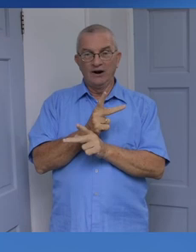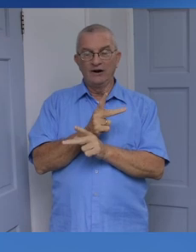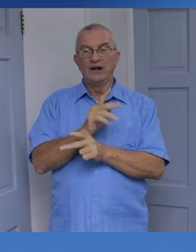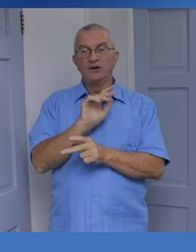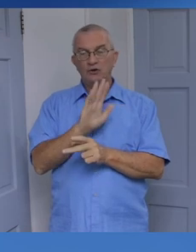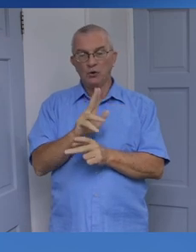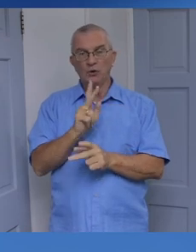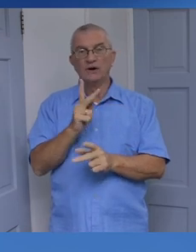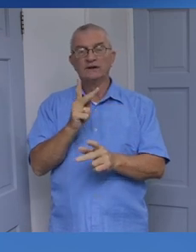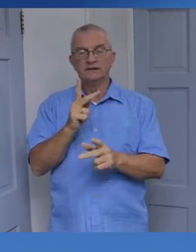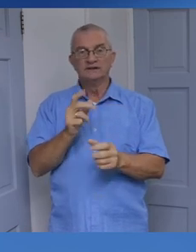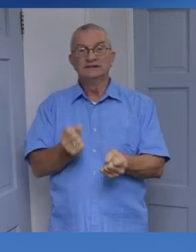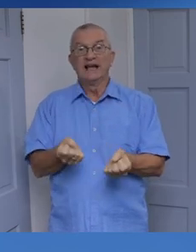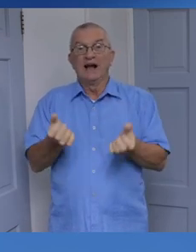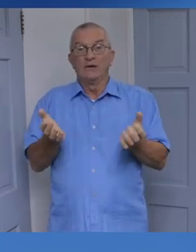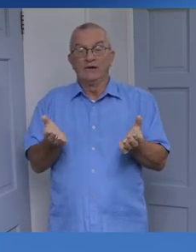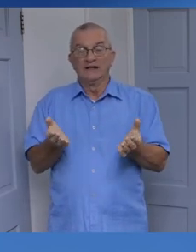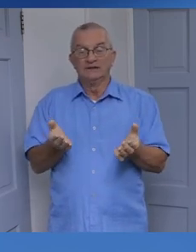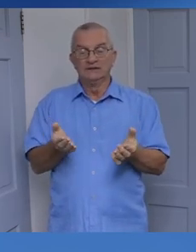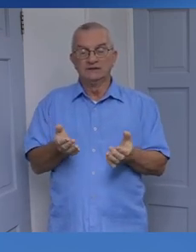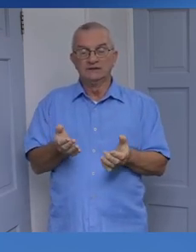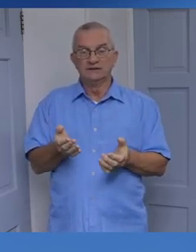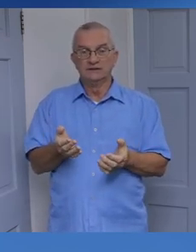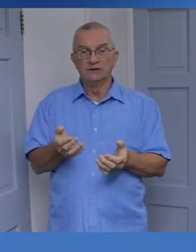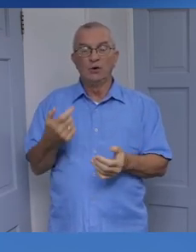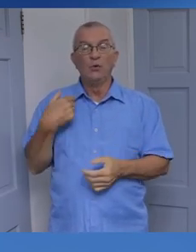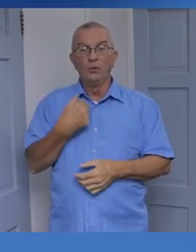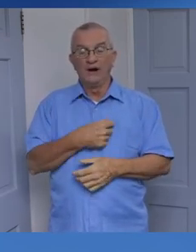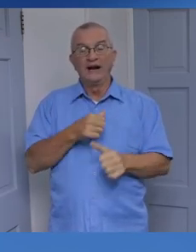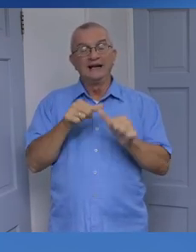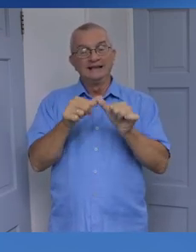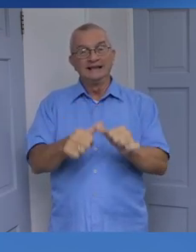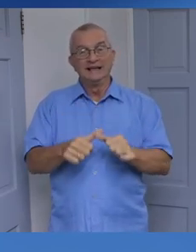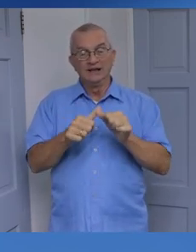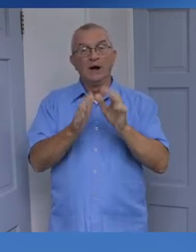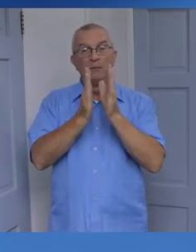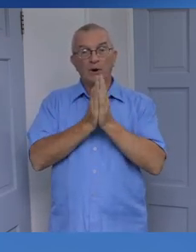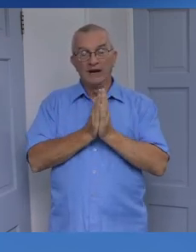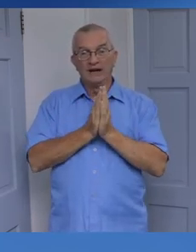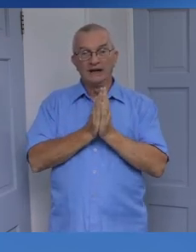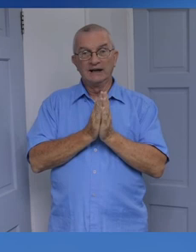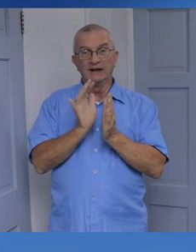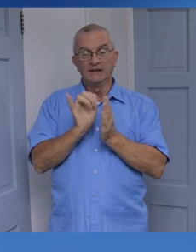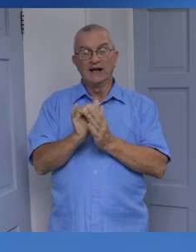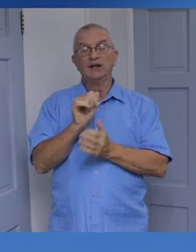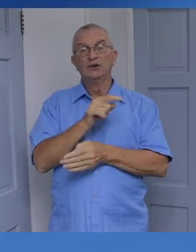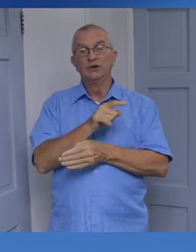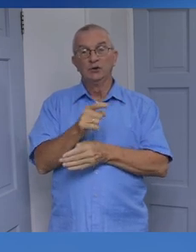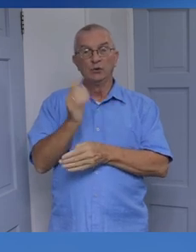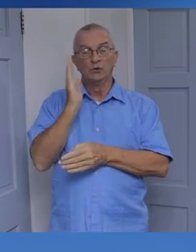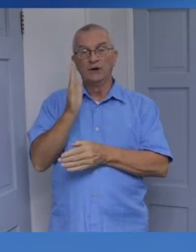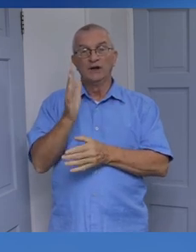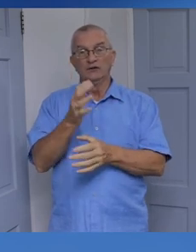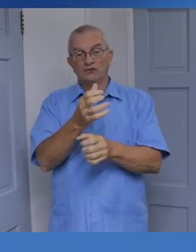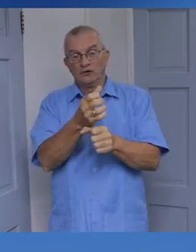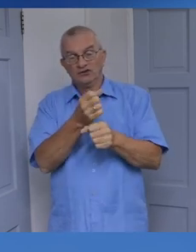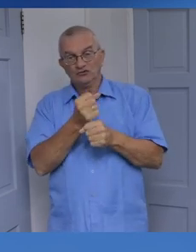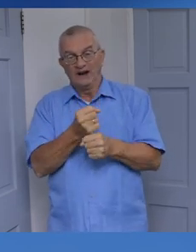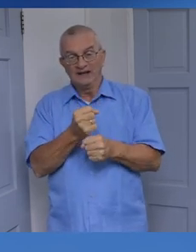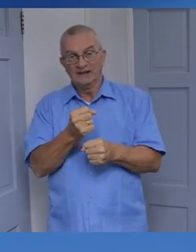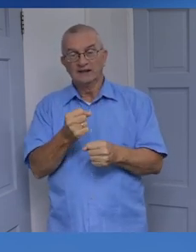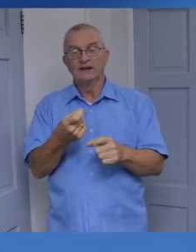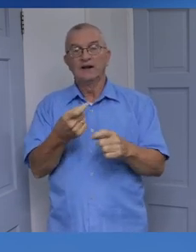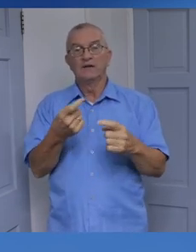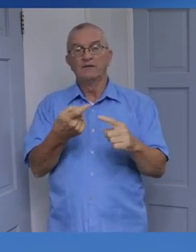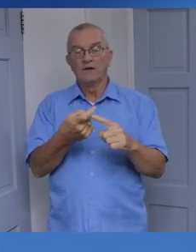sacrifices. We are continuously praying that you will draw strength from those of us who are standing